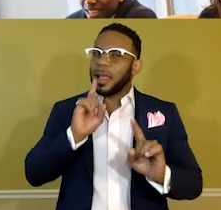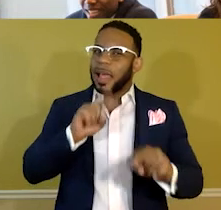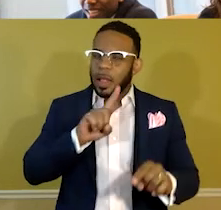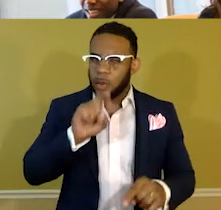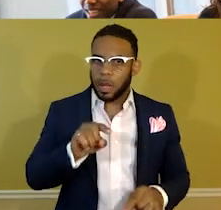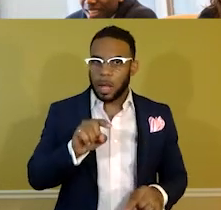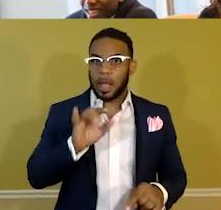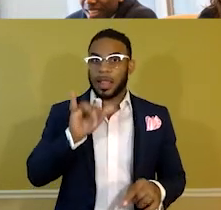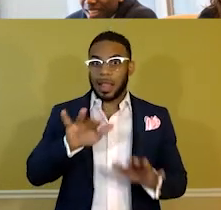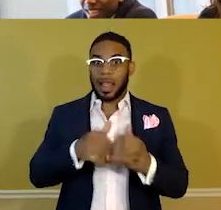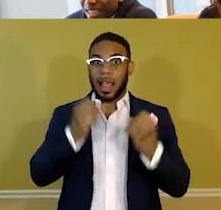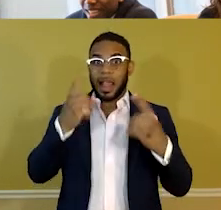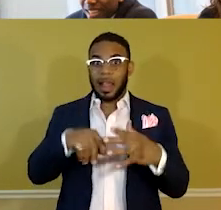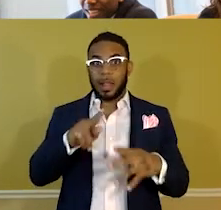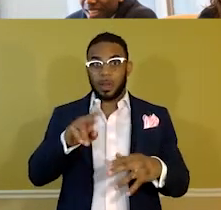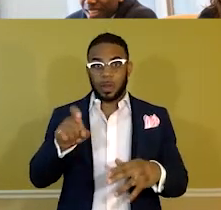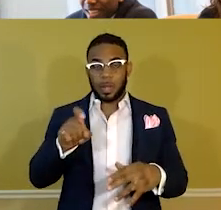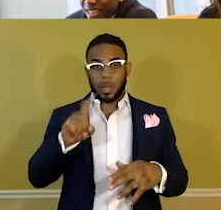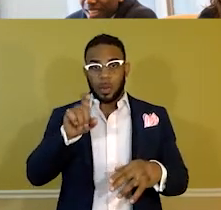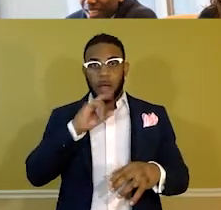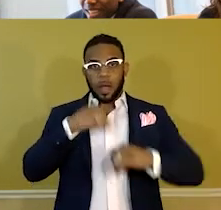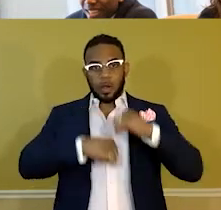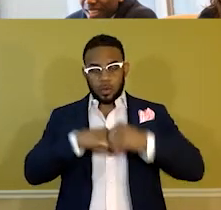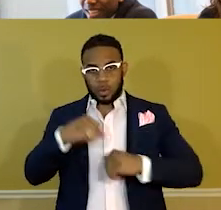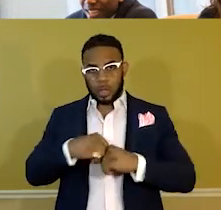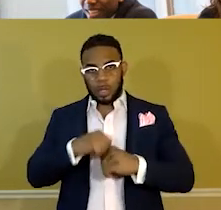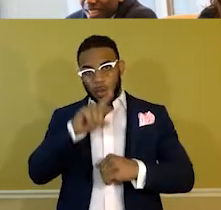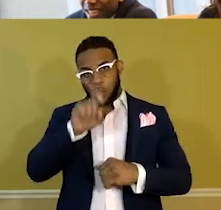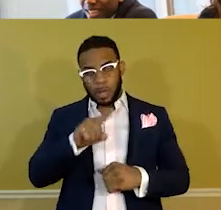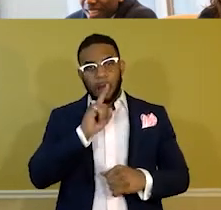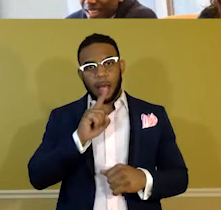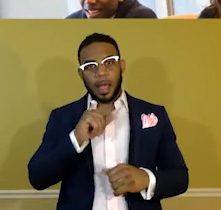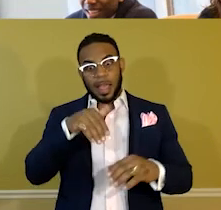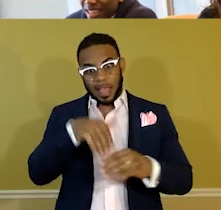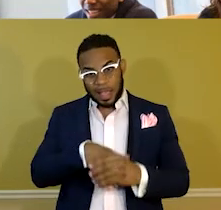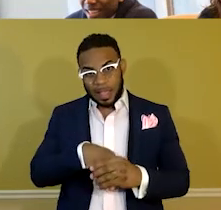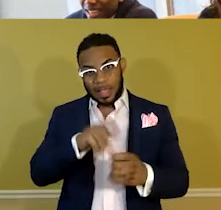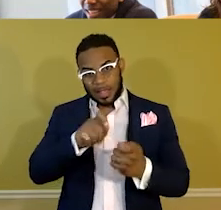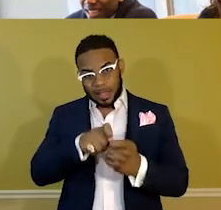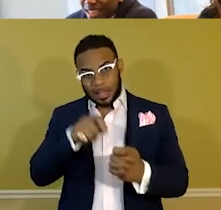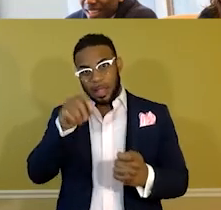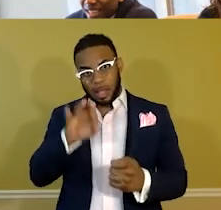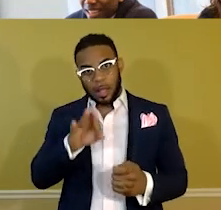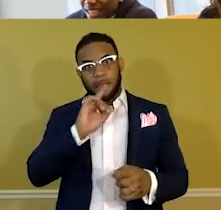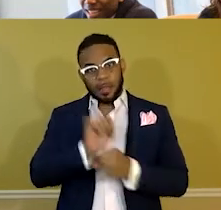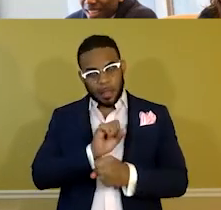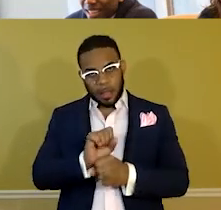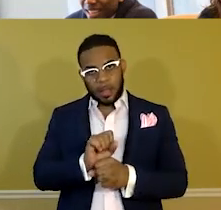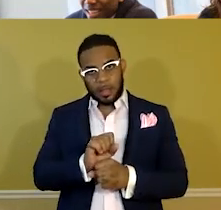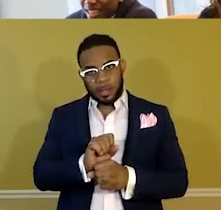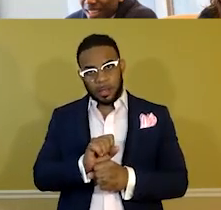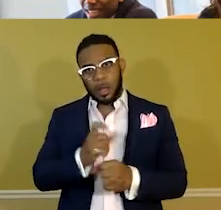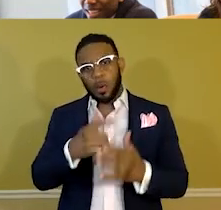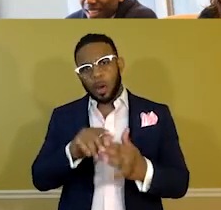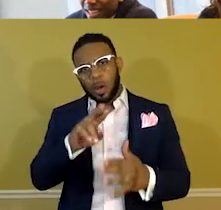this question. And that's how a lot of UX questions are structured. The questions are in the details of actually, you know,